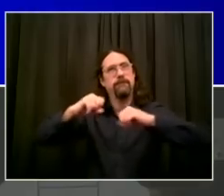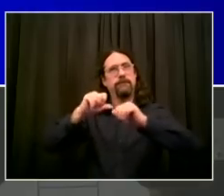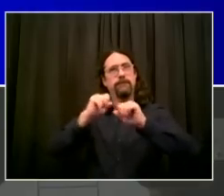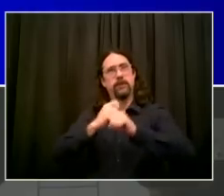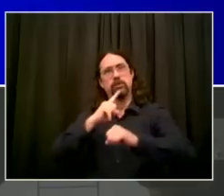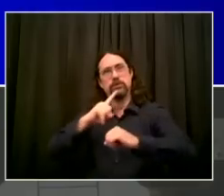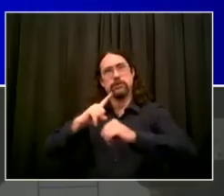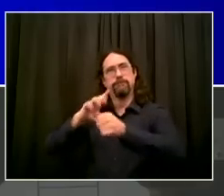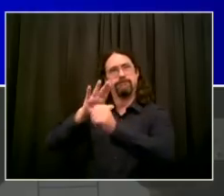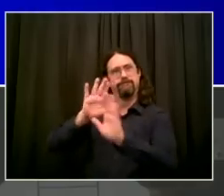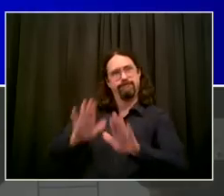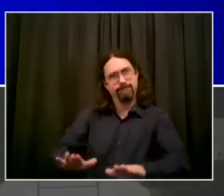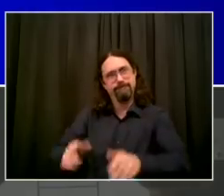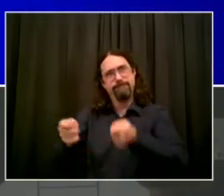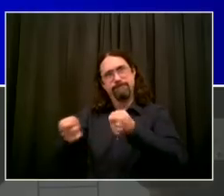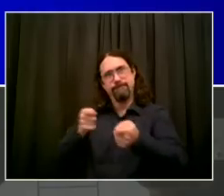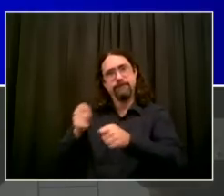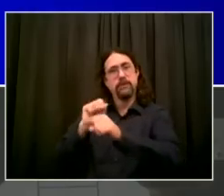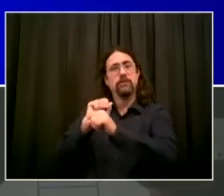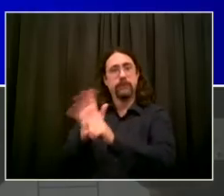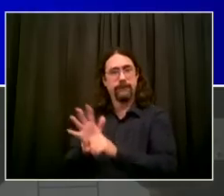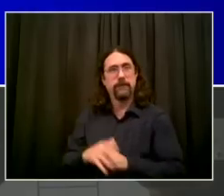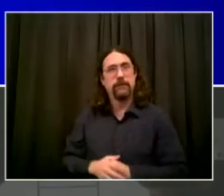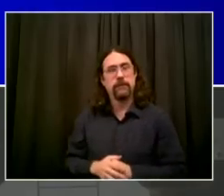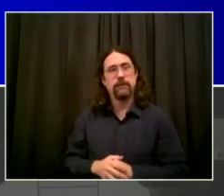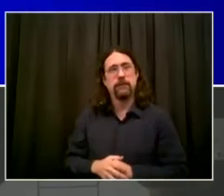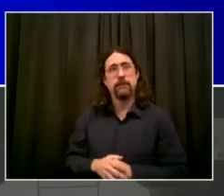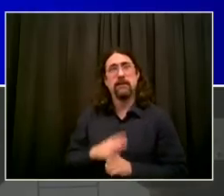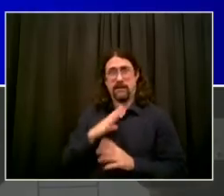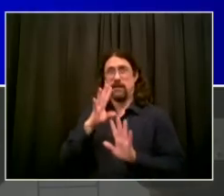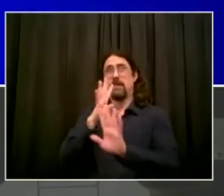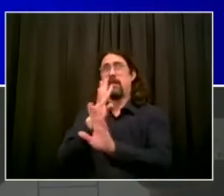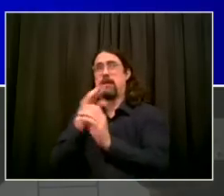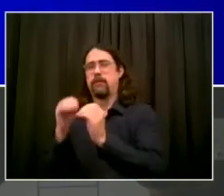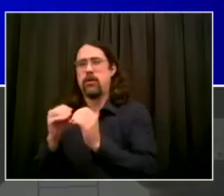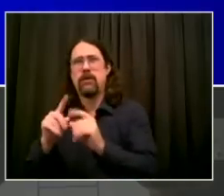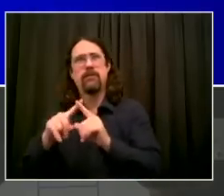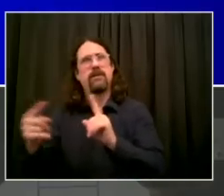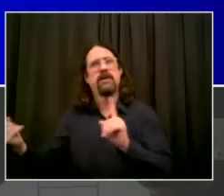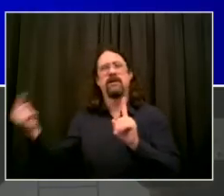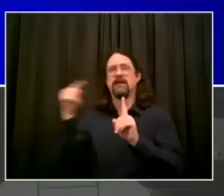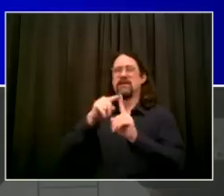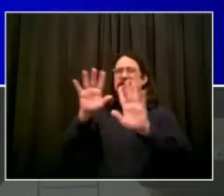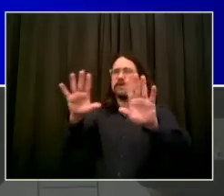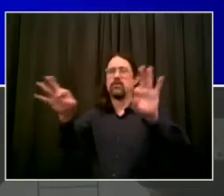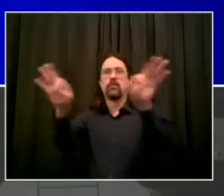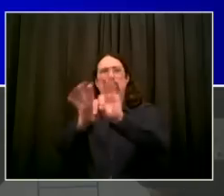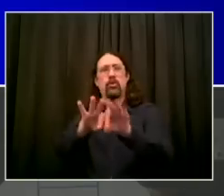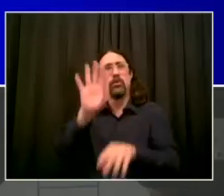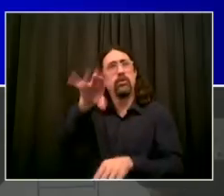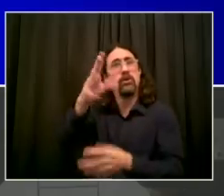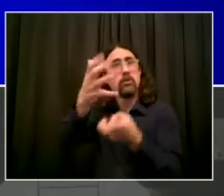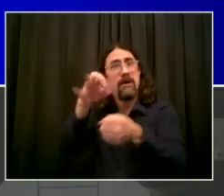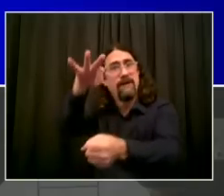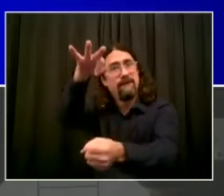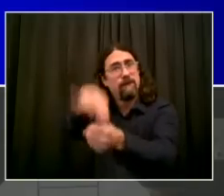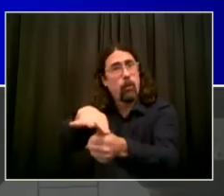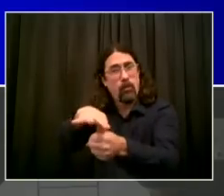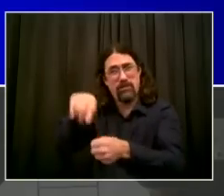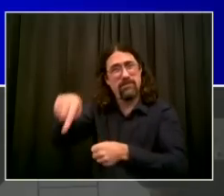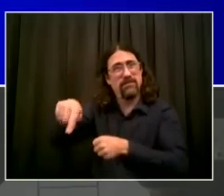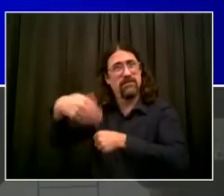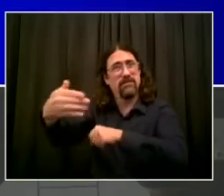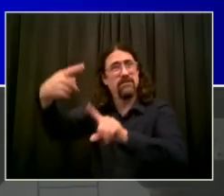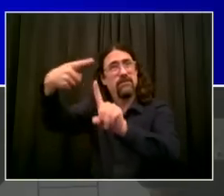determine so much of our future is the election in 26 days. And in fact, the deadline for registering to vote is right upon